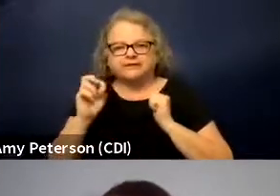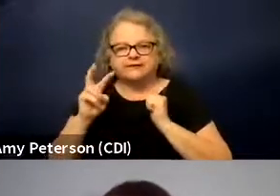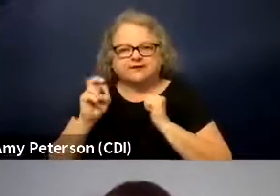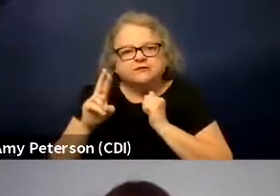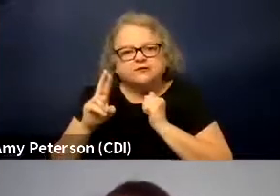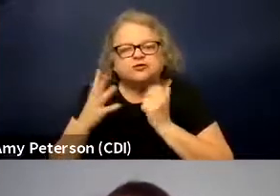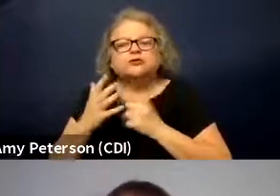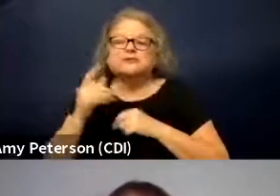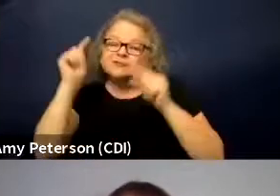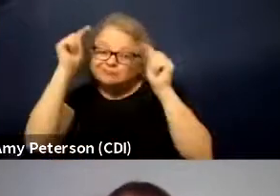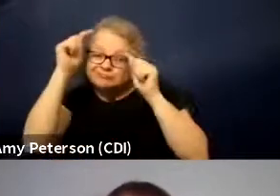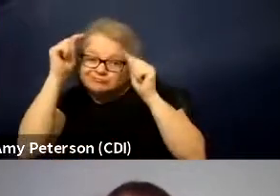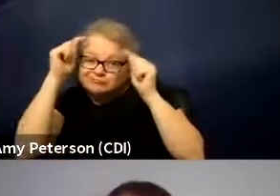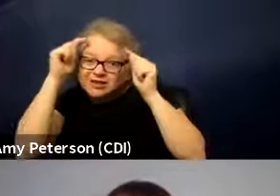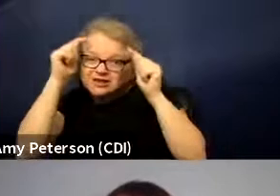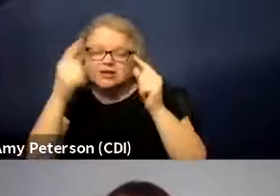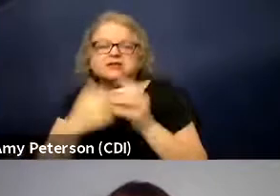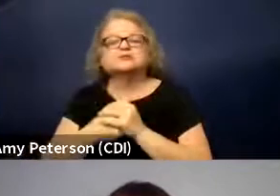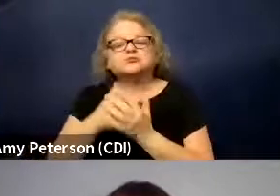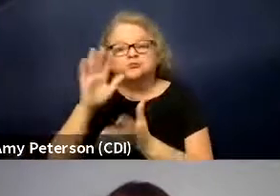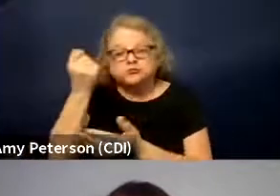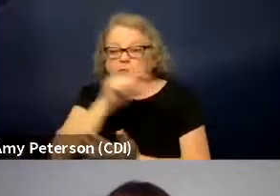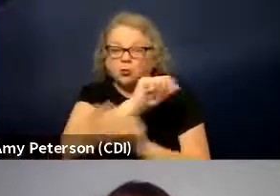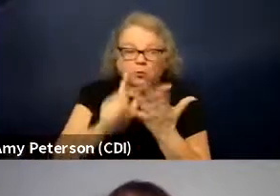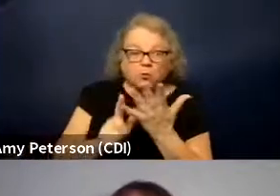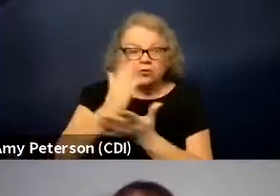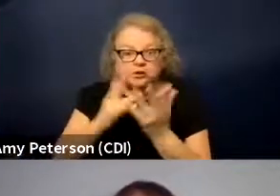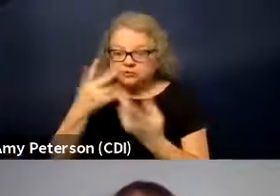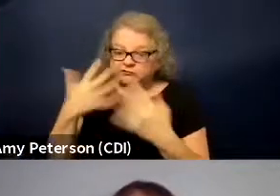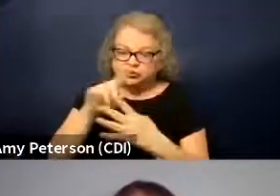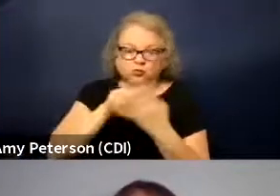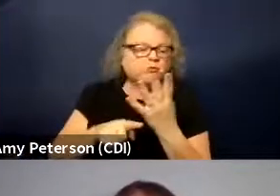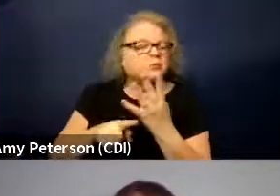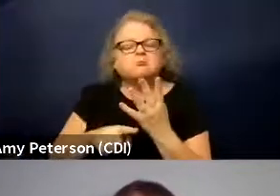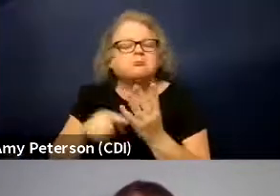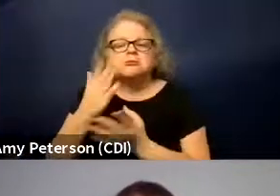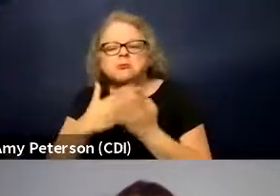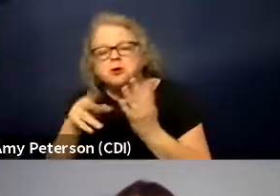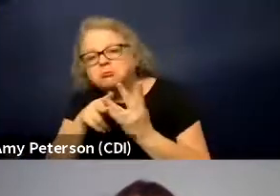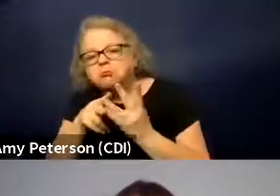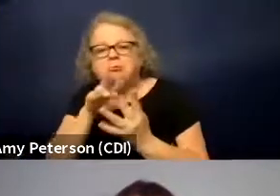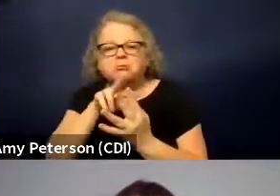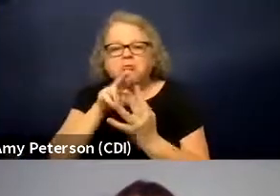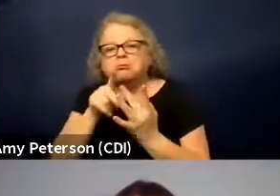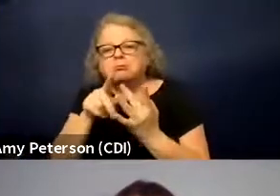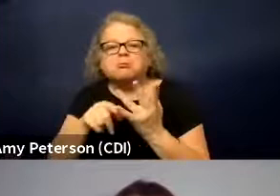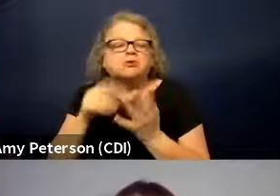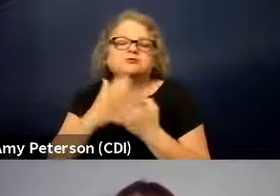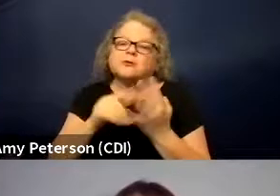Sometimes side effects like this are common with other vaccines. For example, the shingles vaccine.